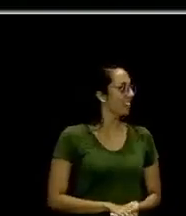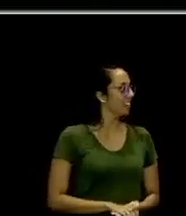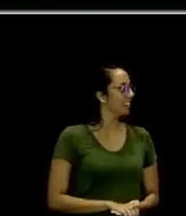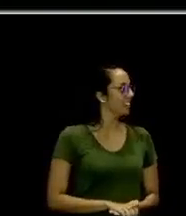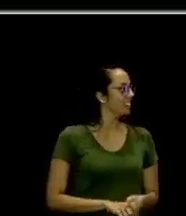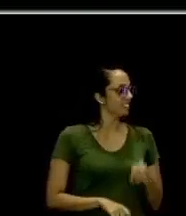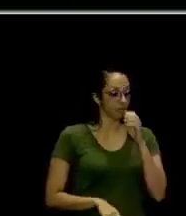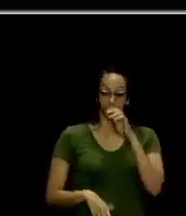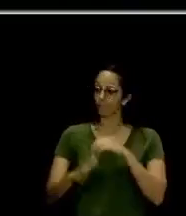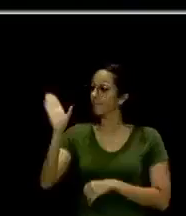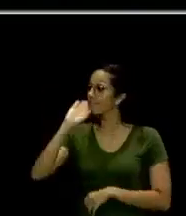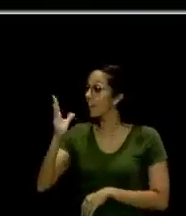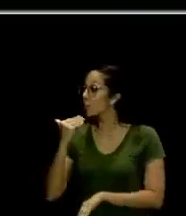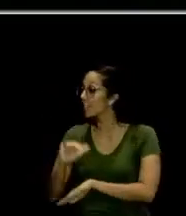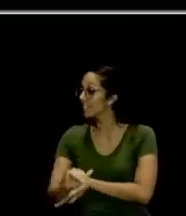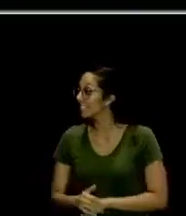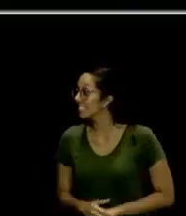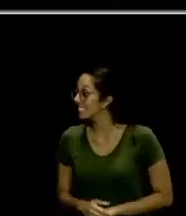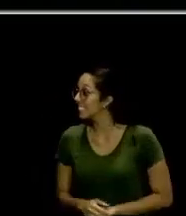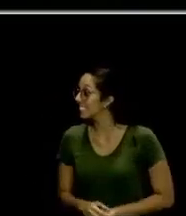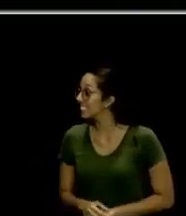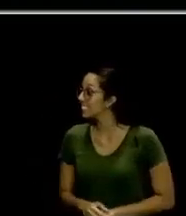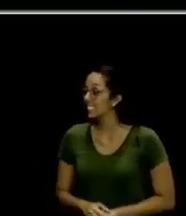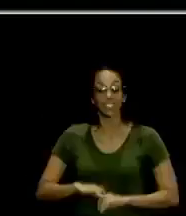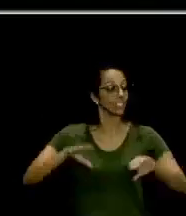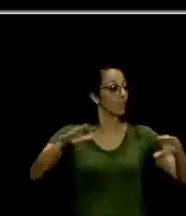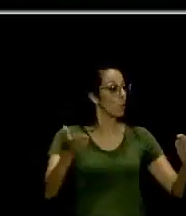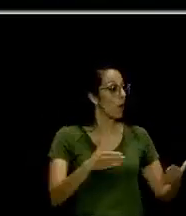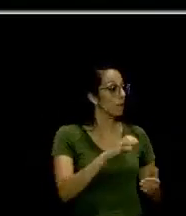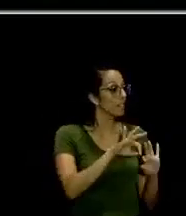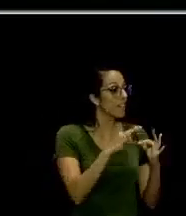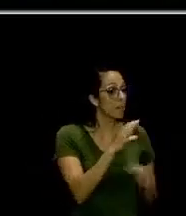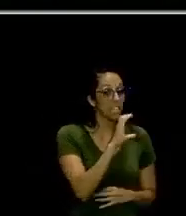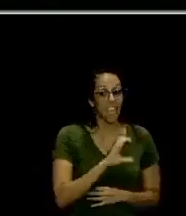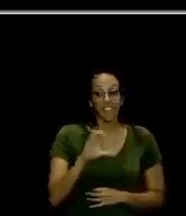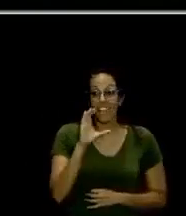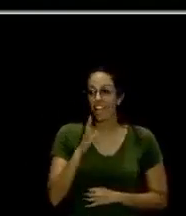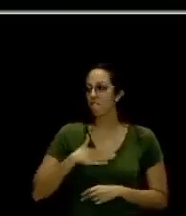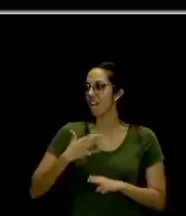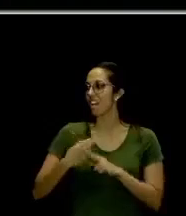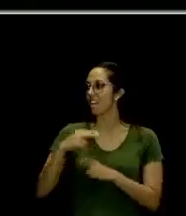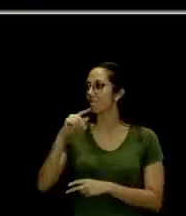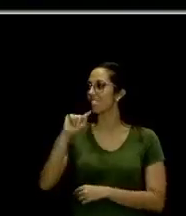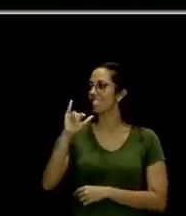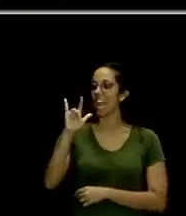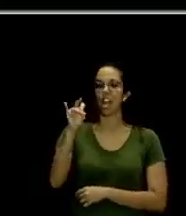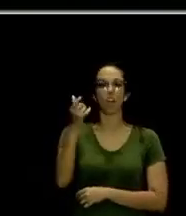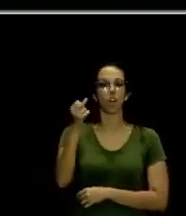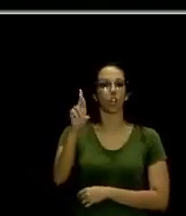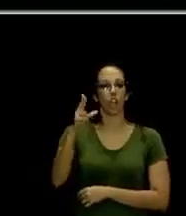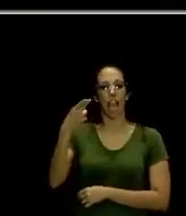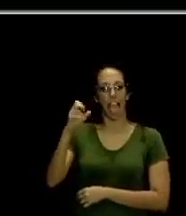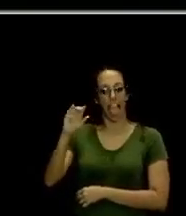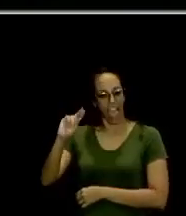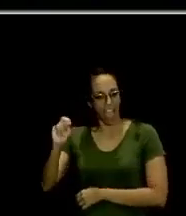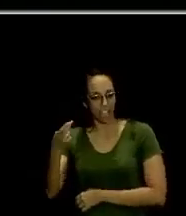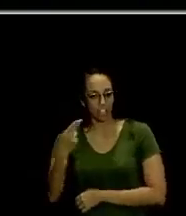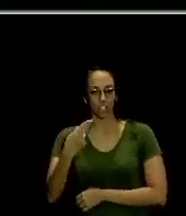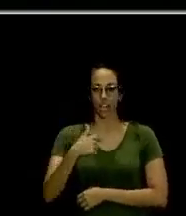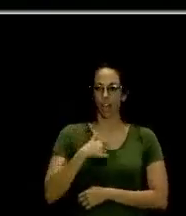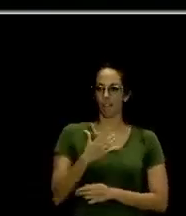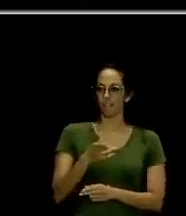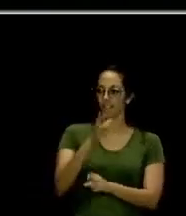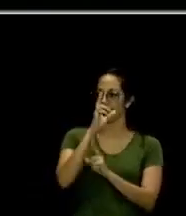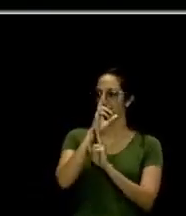Hi, good evening. Welcome to Family Cafe. My name is Taylor Hatch, and I have the absolute honor and the privilege